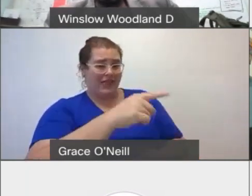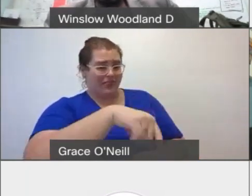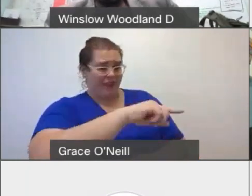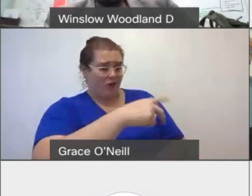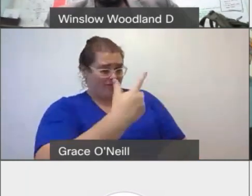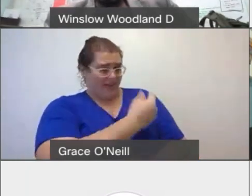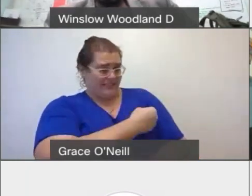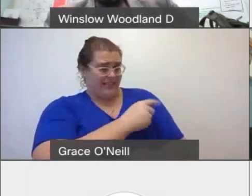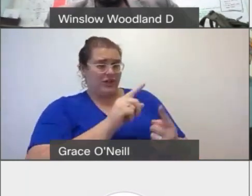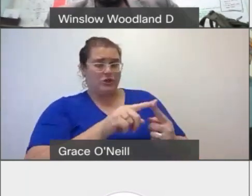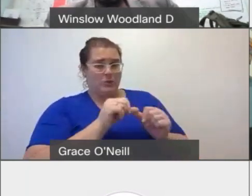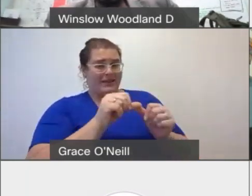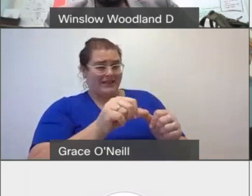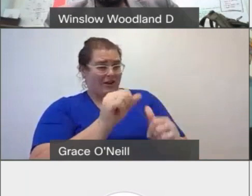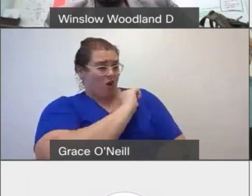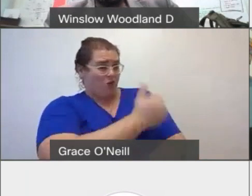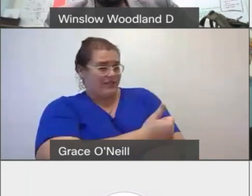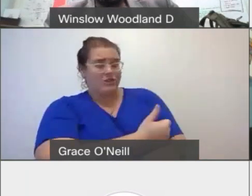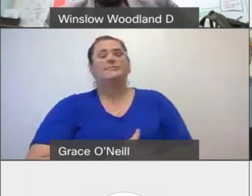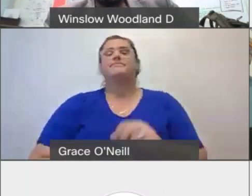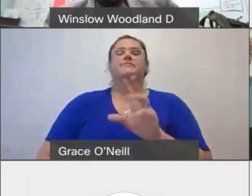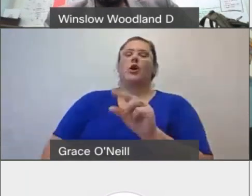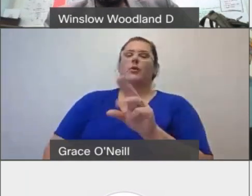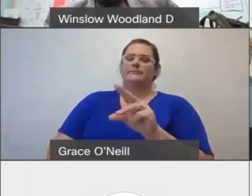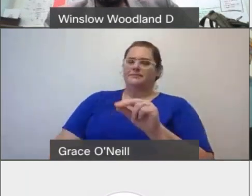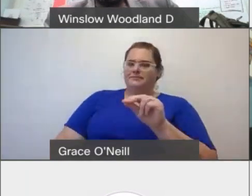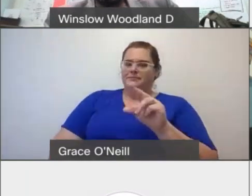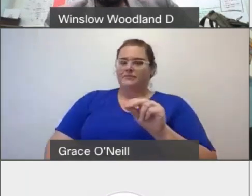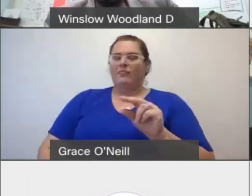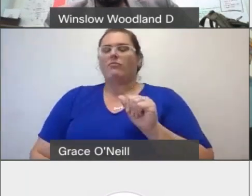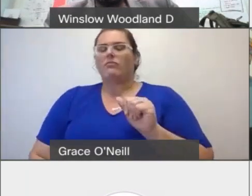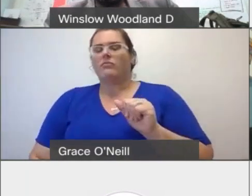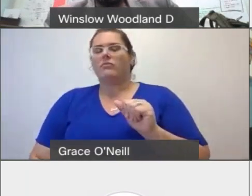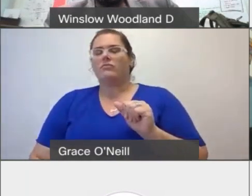maintain the authorization? No. So,